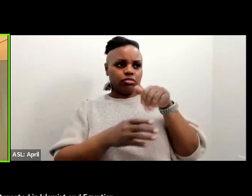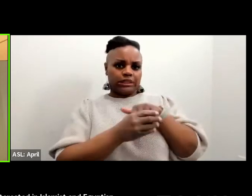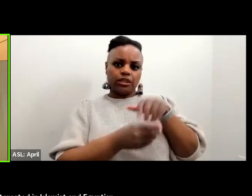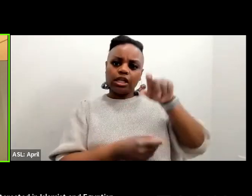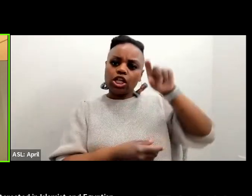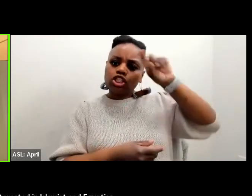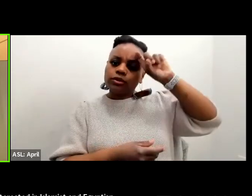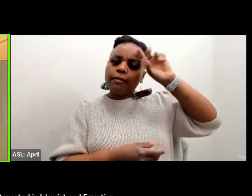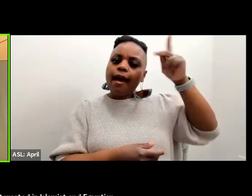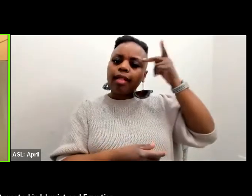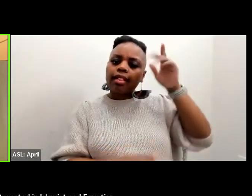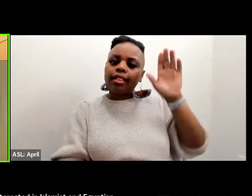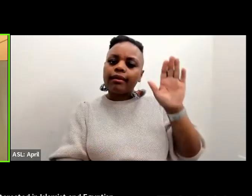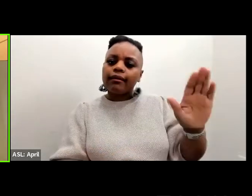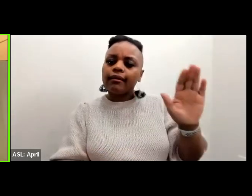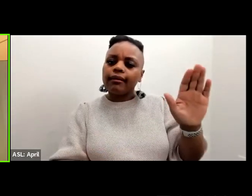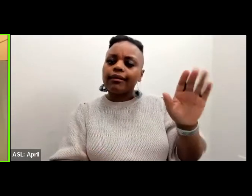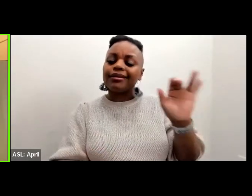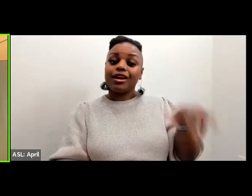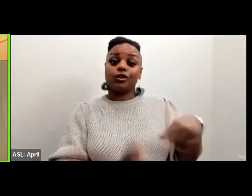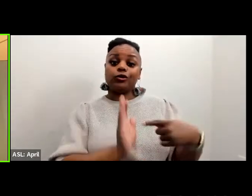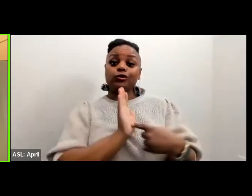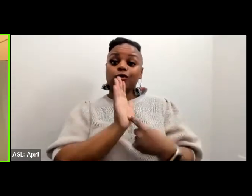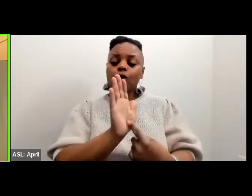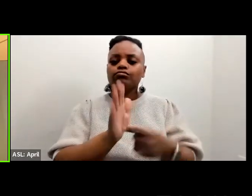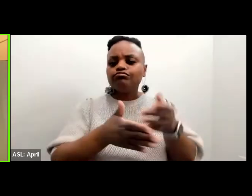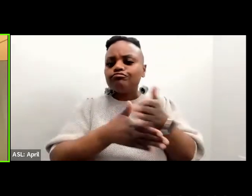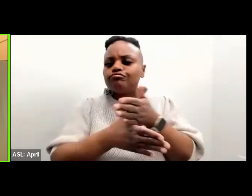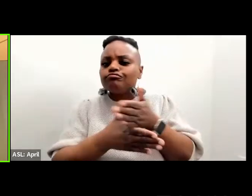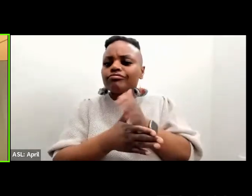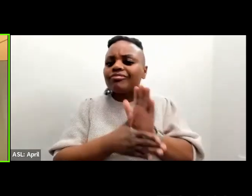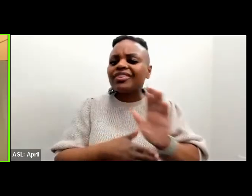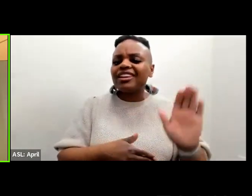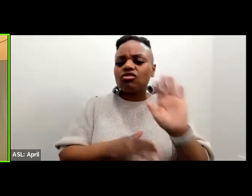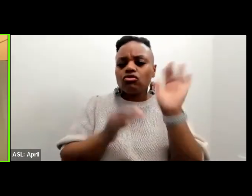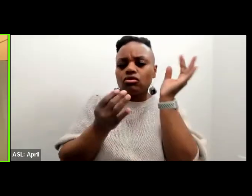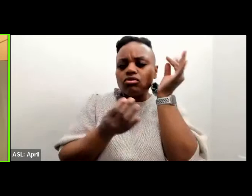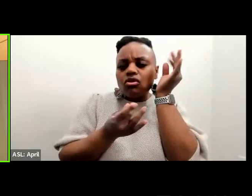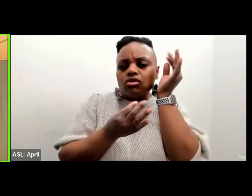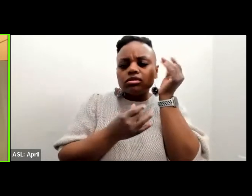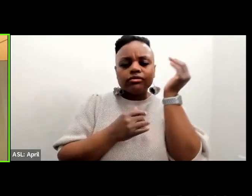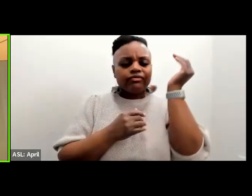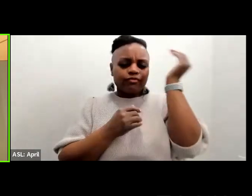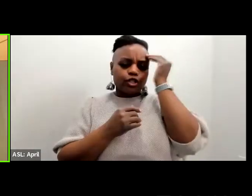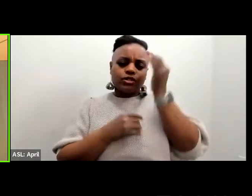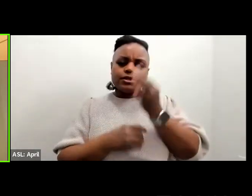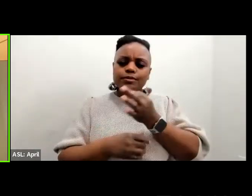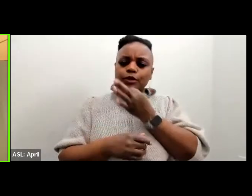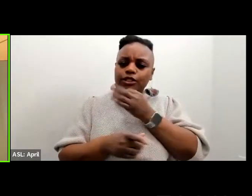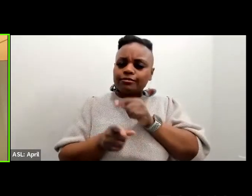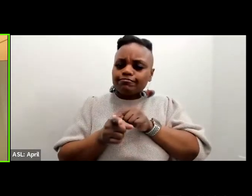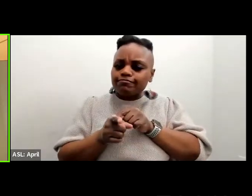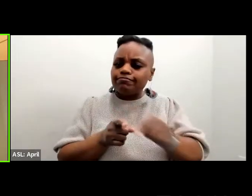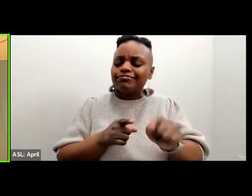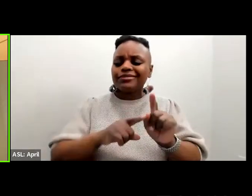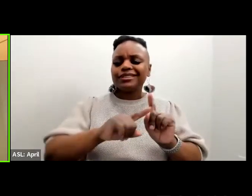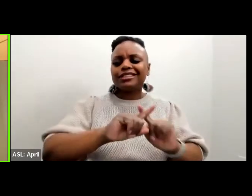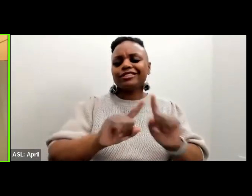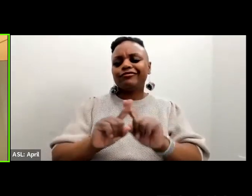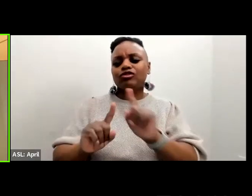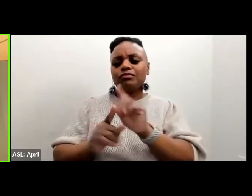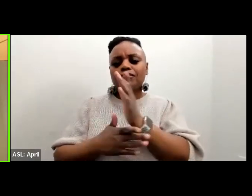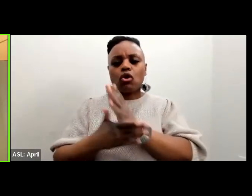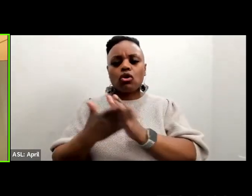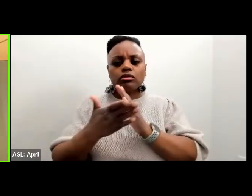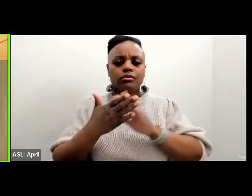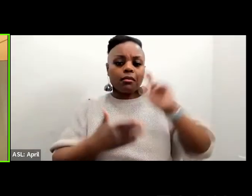politics, extremist mobilization, and the most effective way to manage these extremist threats. In the next